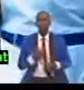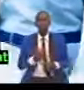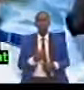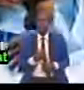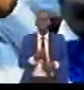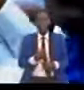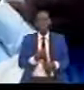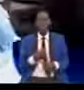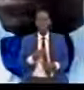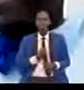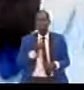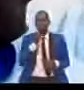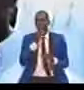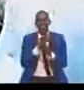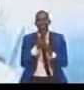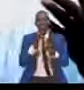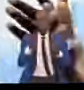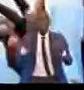that fettered me.